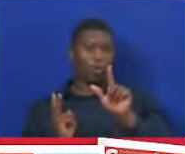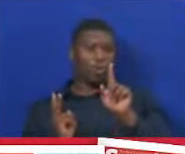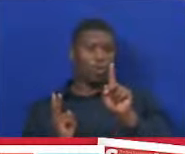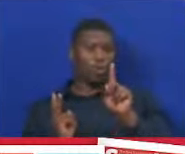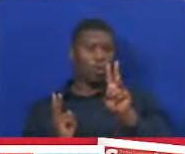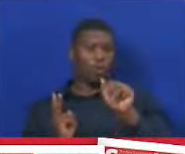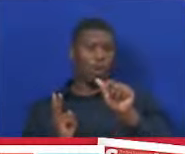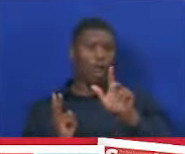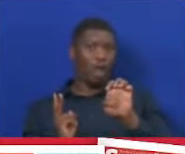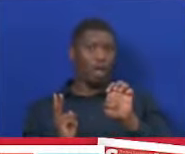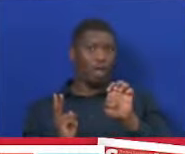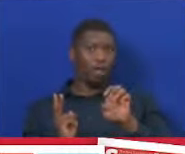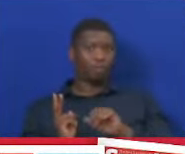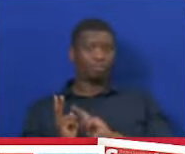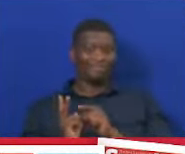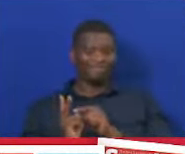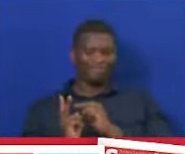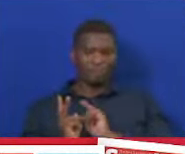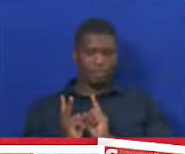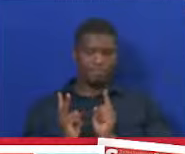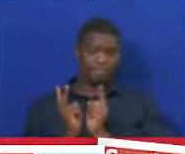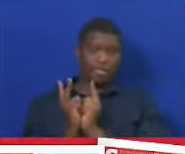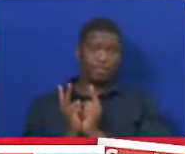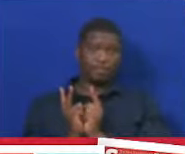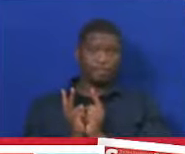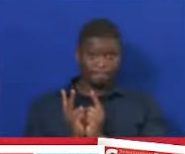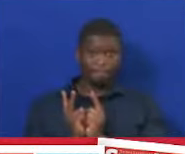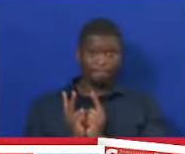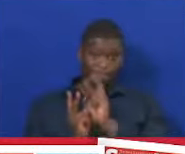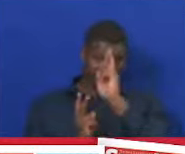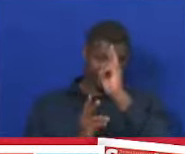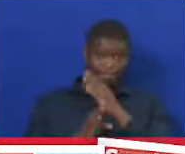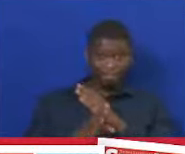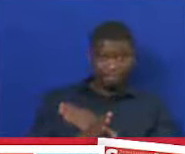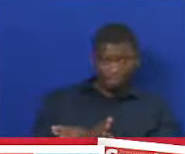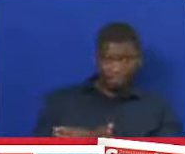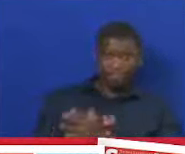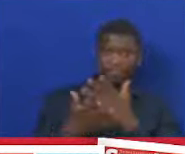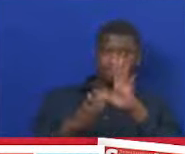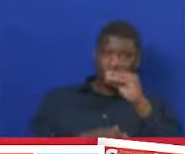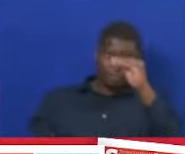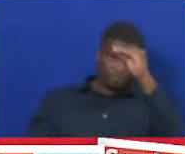the combat members had already neutralized the venue,